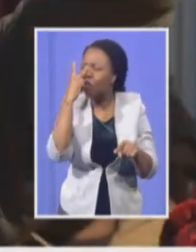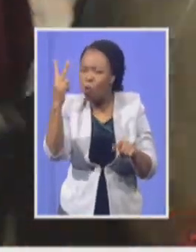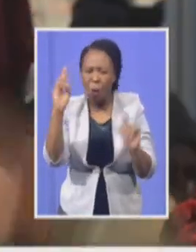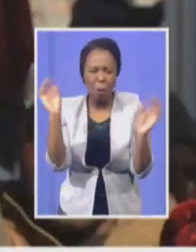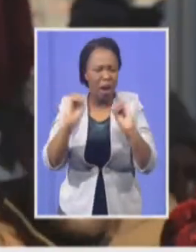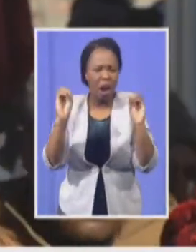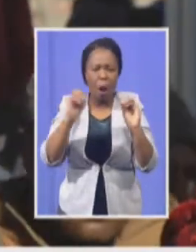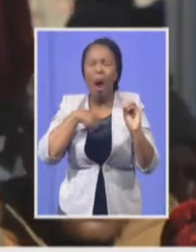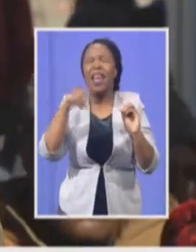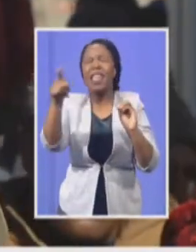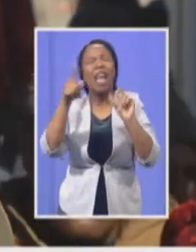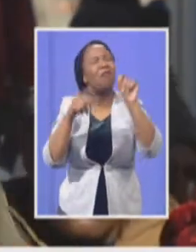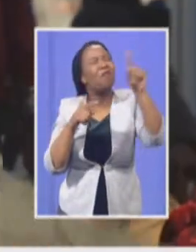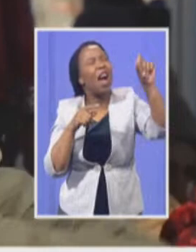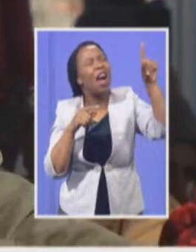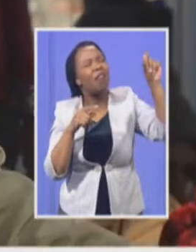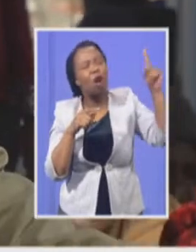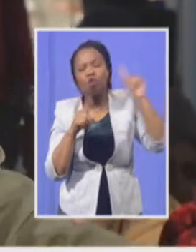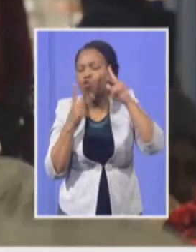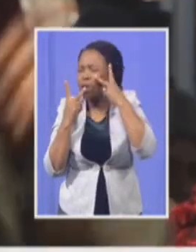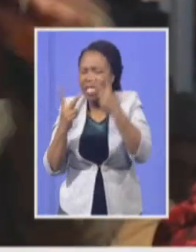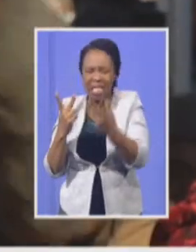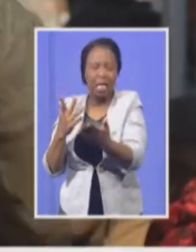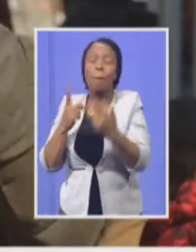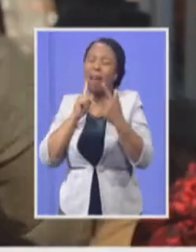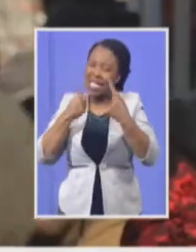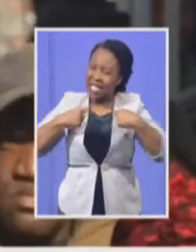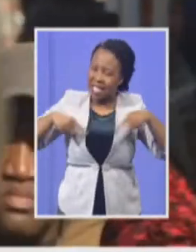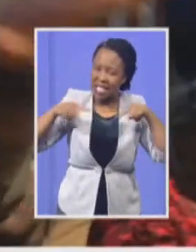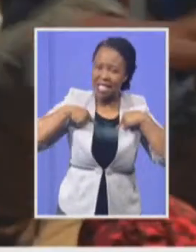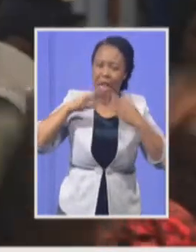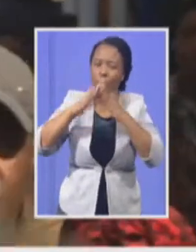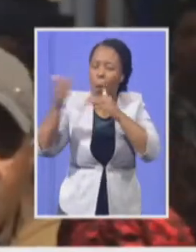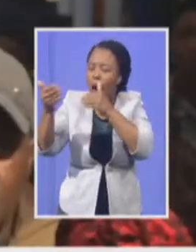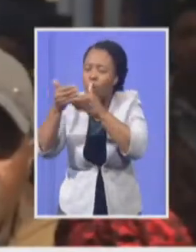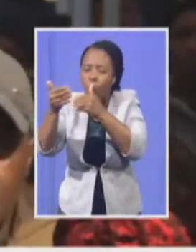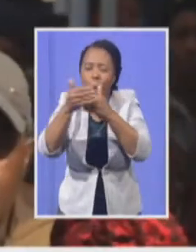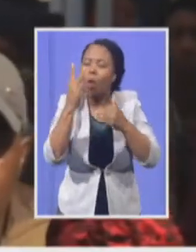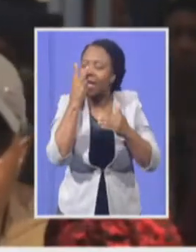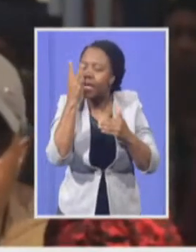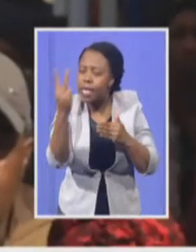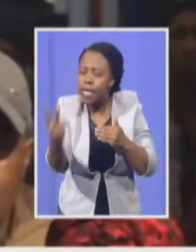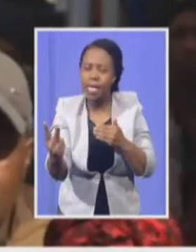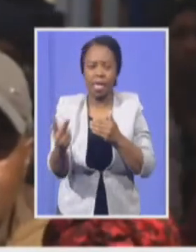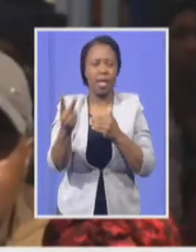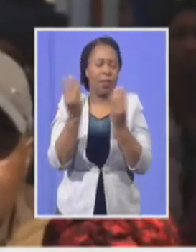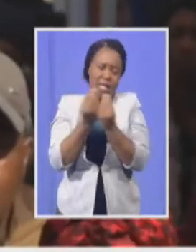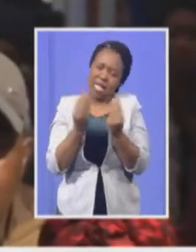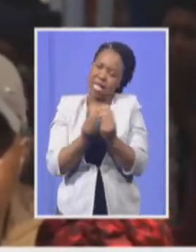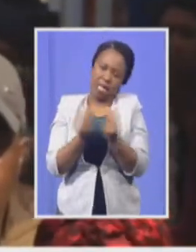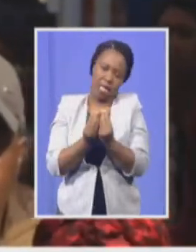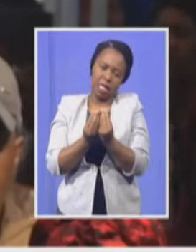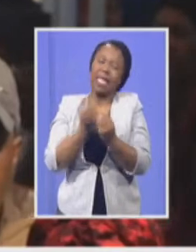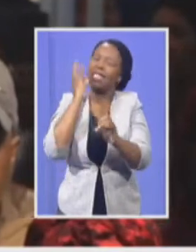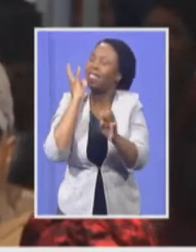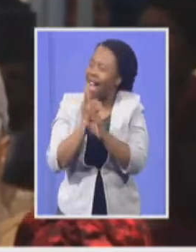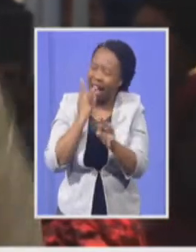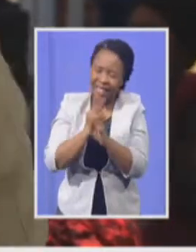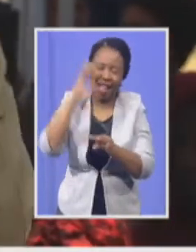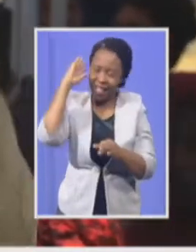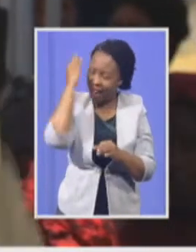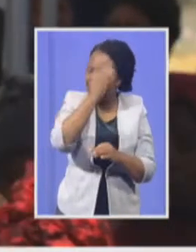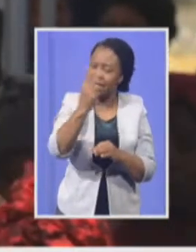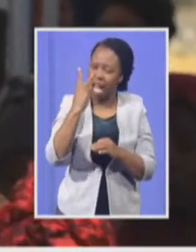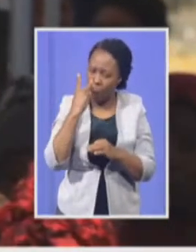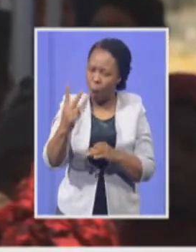le tloele le hole fela rona batho ba leng mo fatshe mo re a di bona ntate Cele ene re